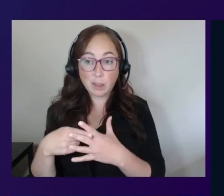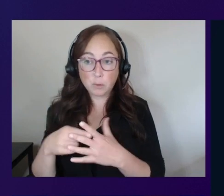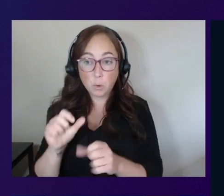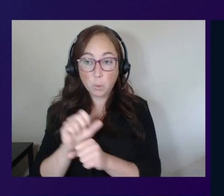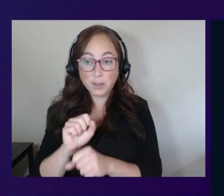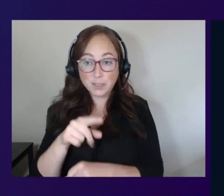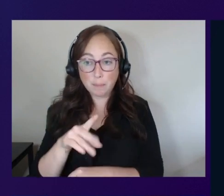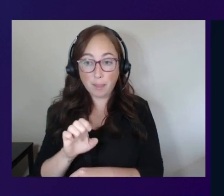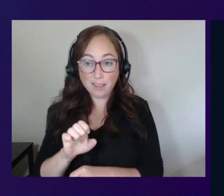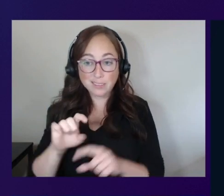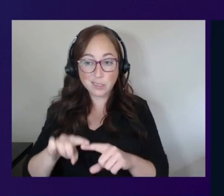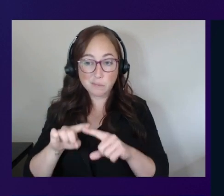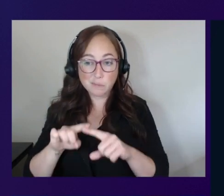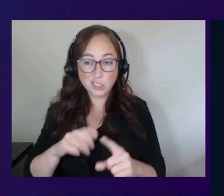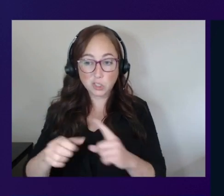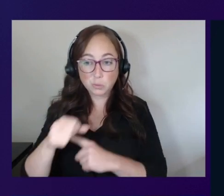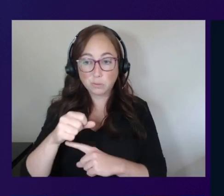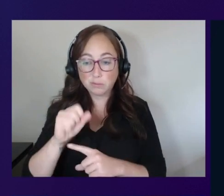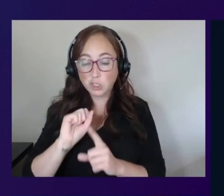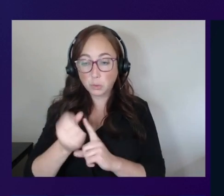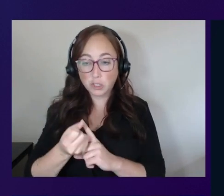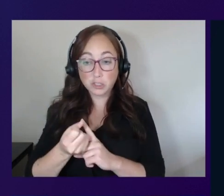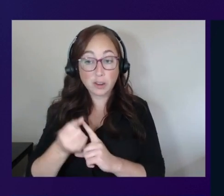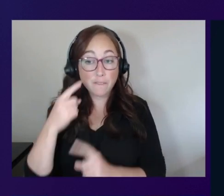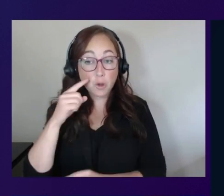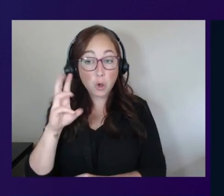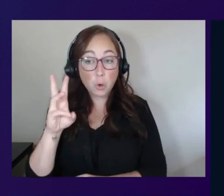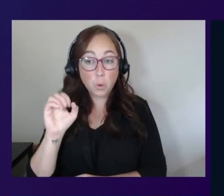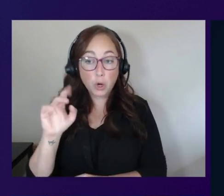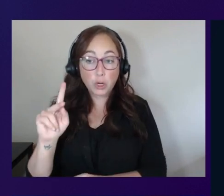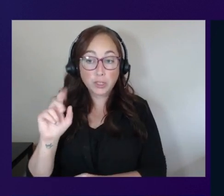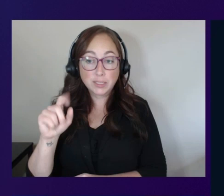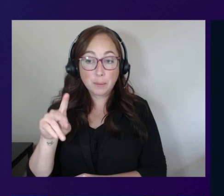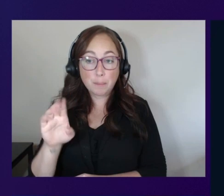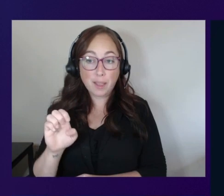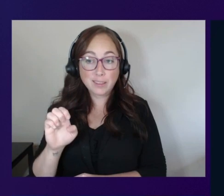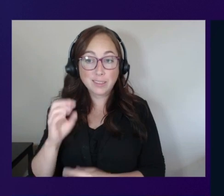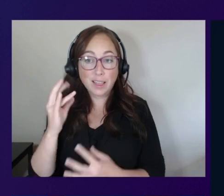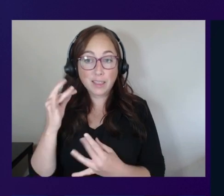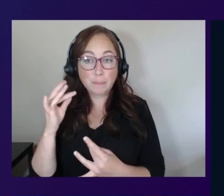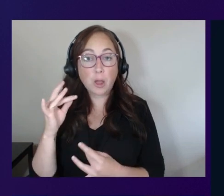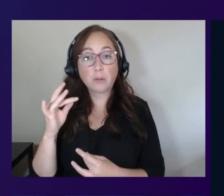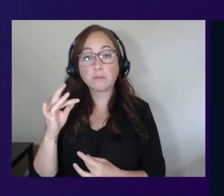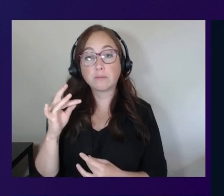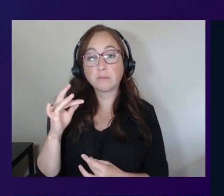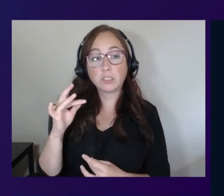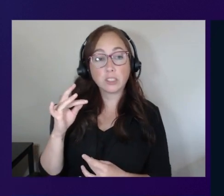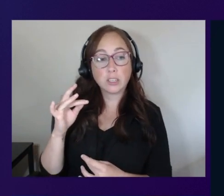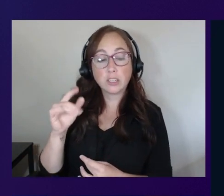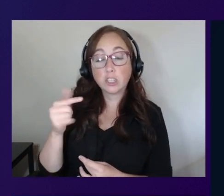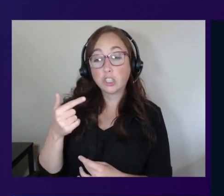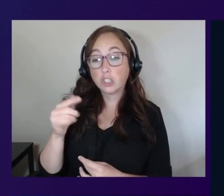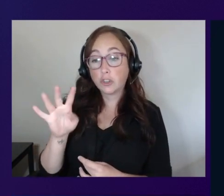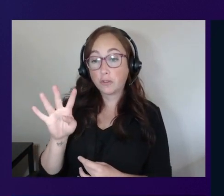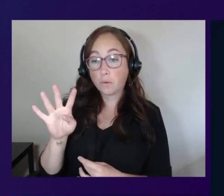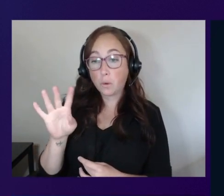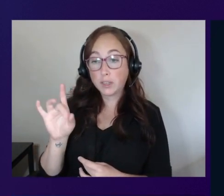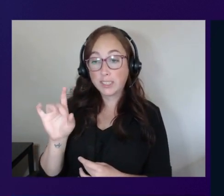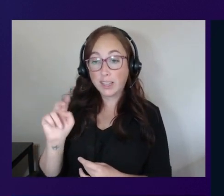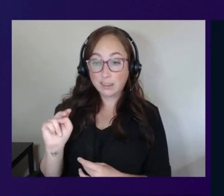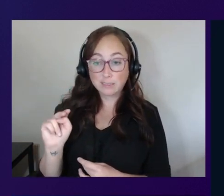instances. So for workspaces, you can consider G4DN, and for AppStream, you can use G4DN and